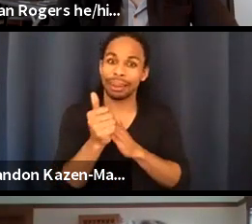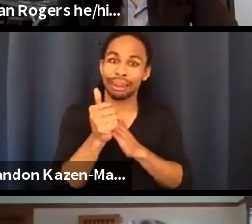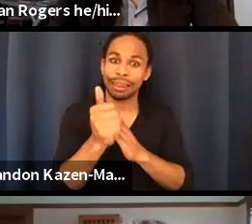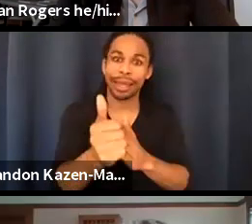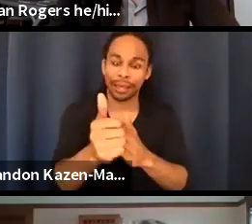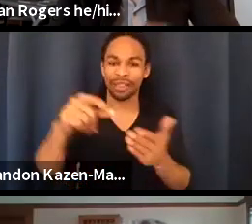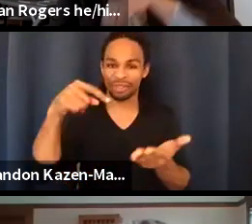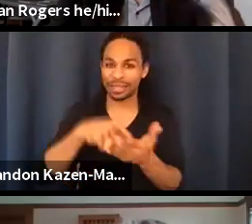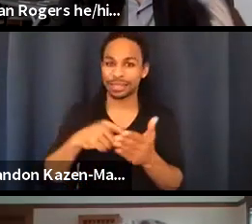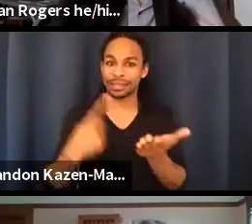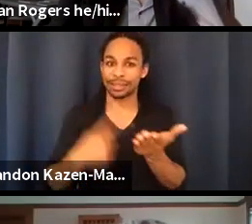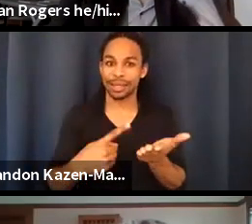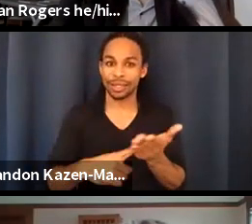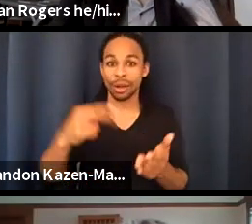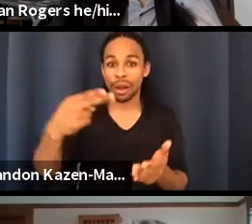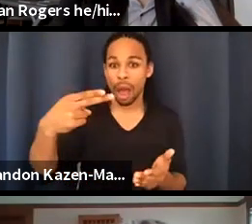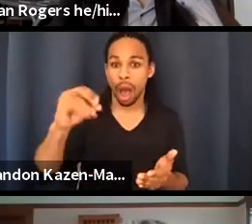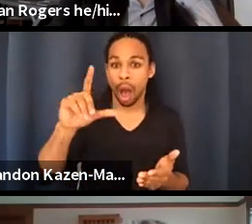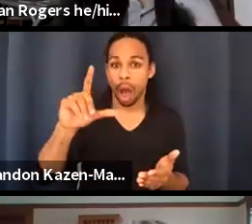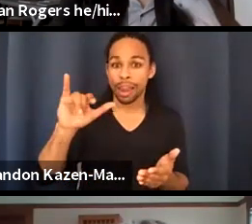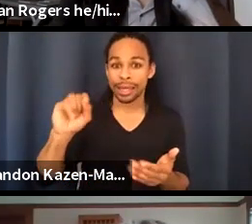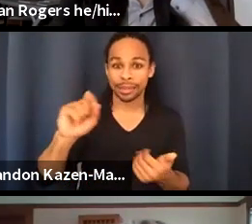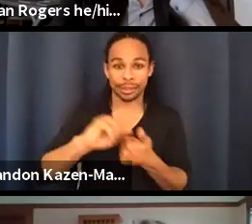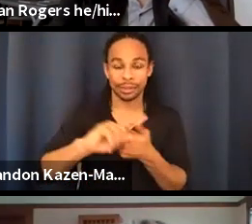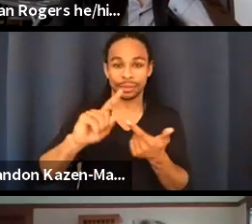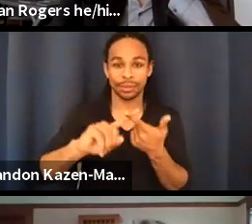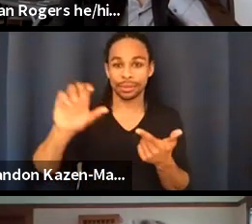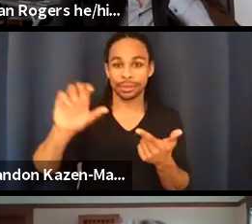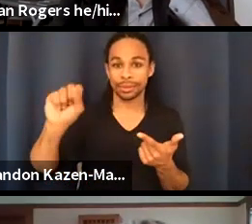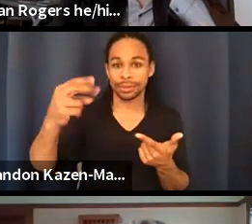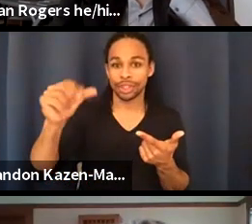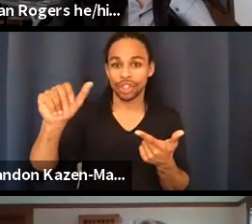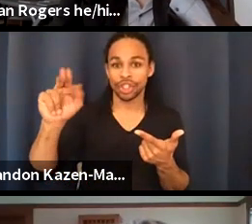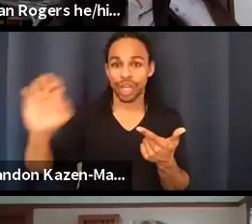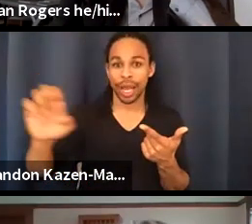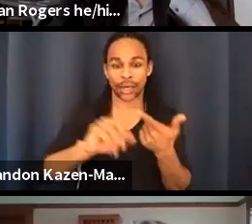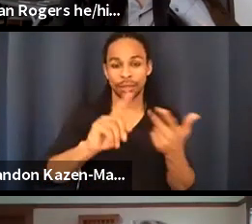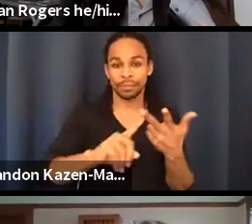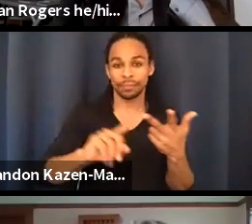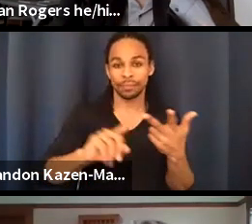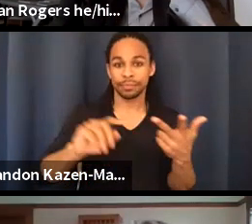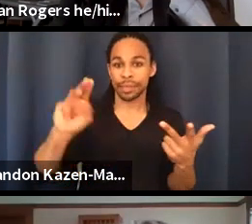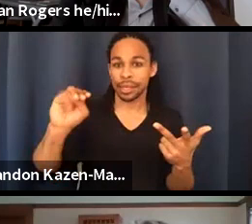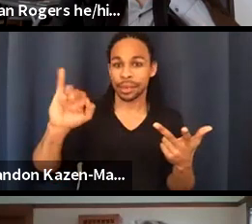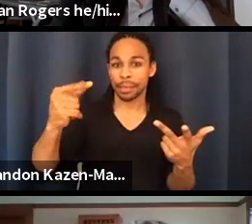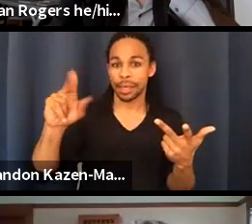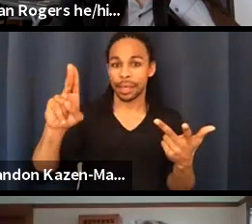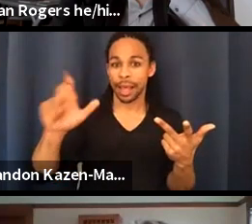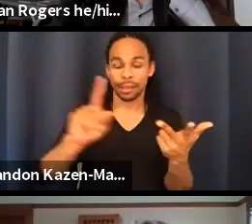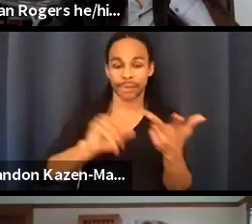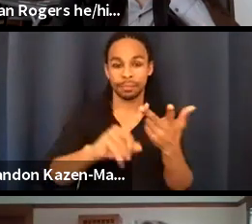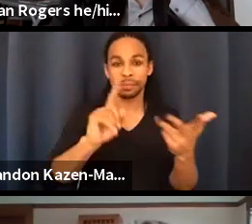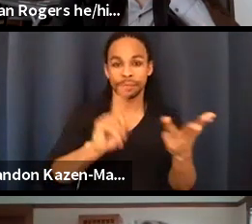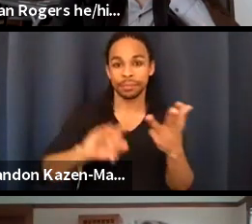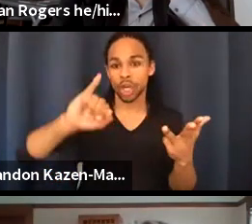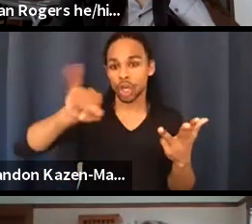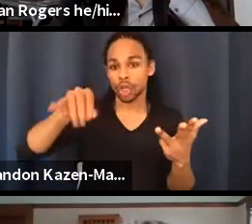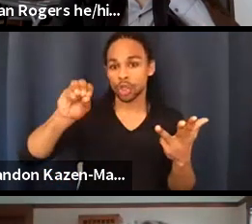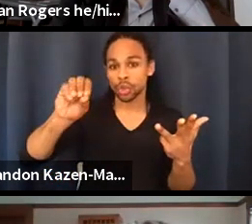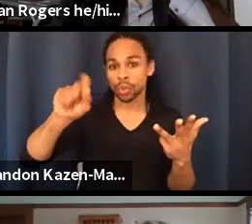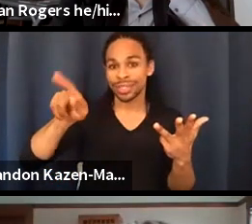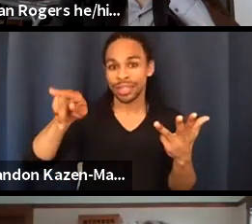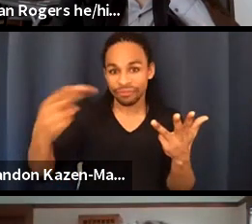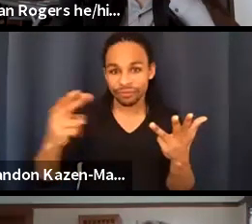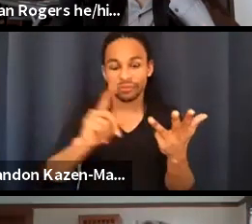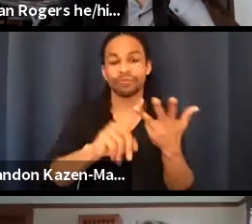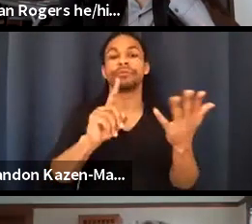Shane Fernando, Miguel Gutierrez, Joseph Hall, Millicent Johnny, and Ronnie